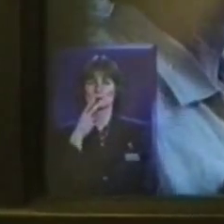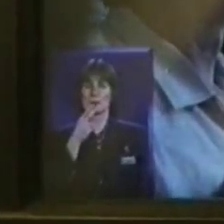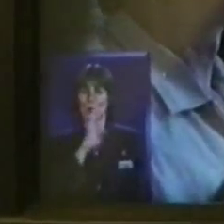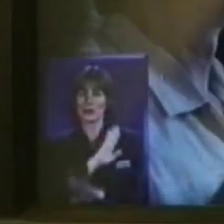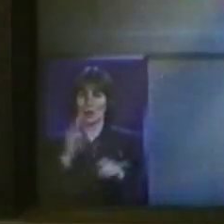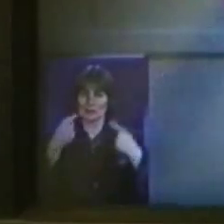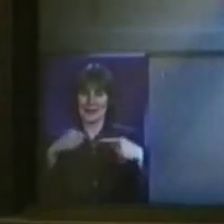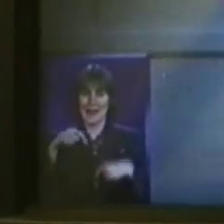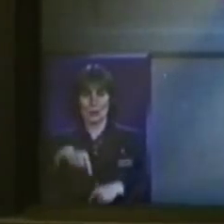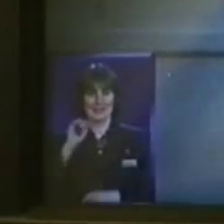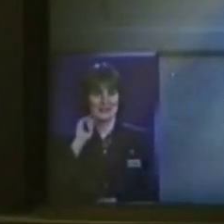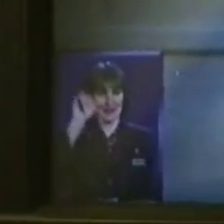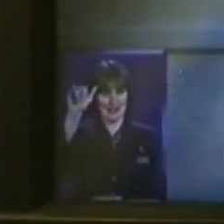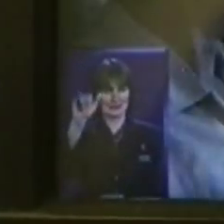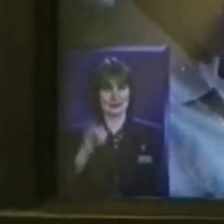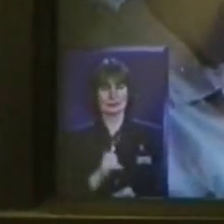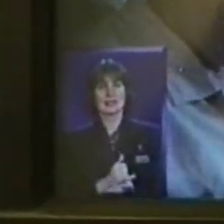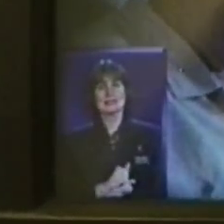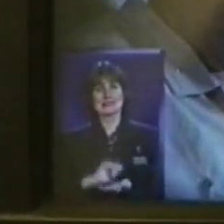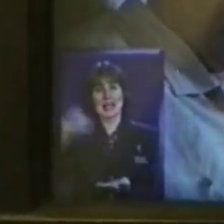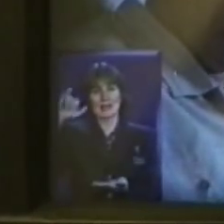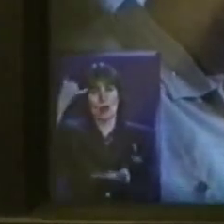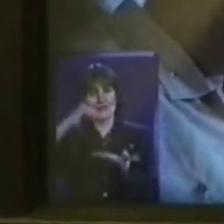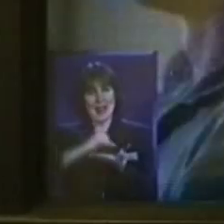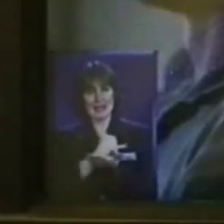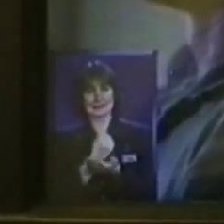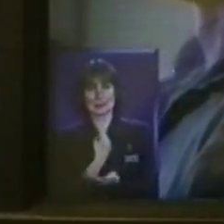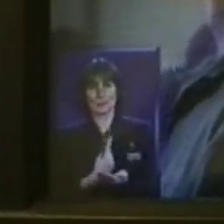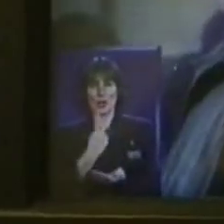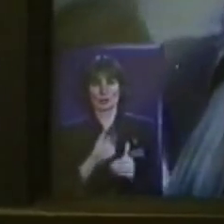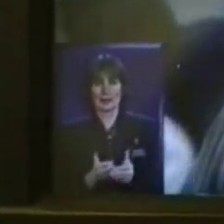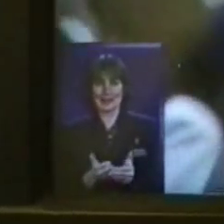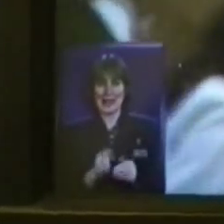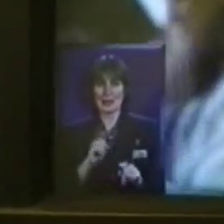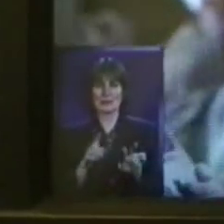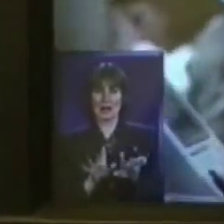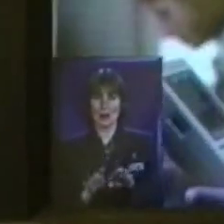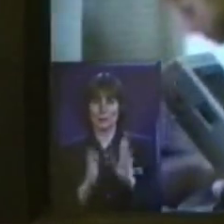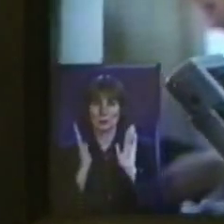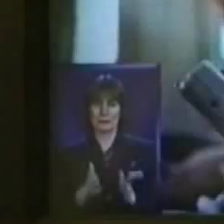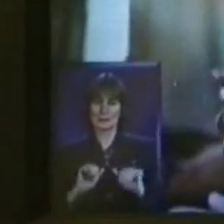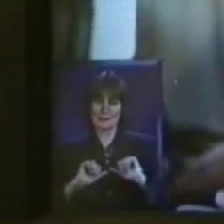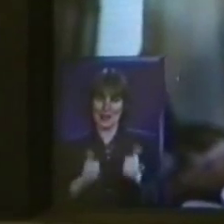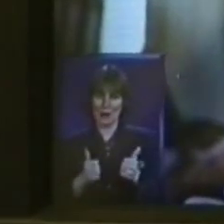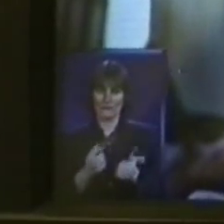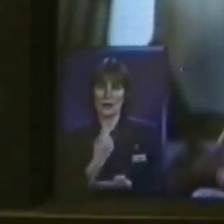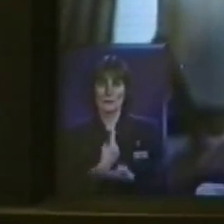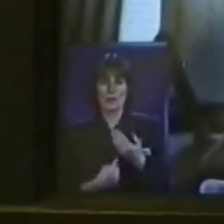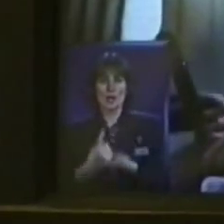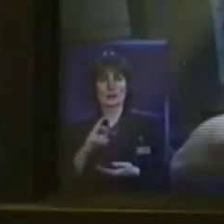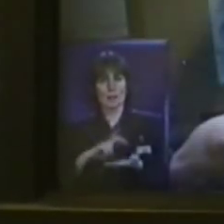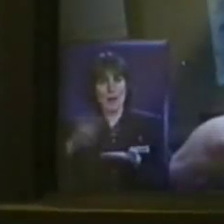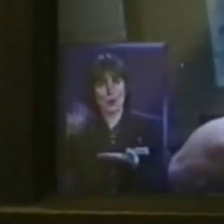We'd like to remind you that smoking is not permitted on board this flight, and the portable electronic equipment may interfere with the aircraft's systems.